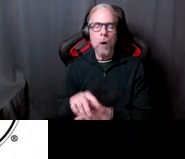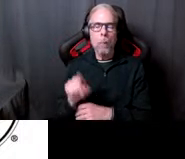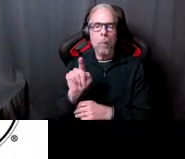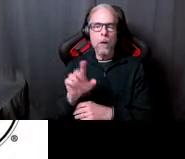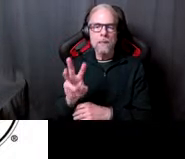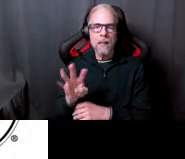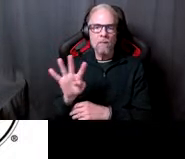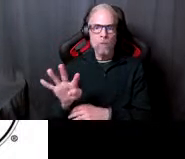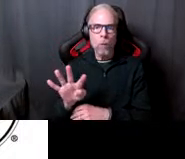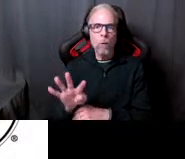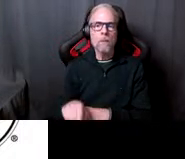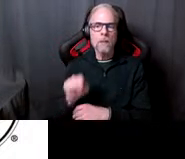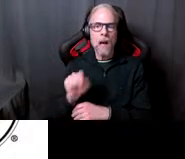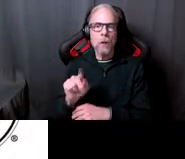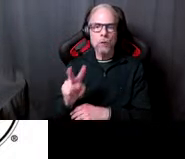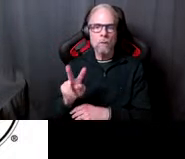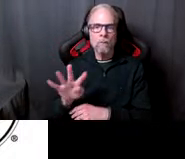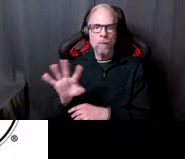164.245.